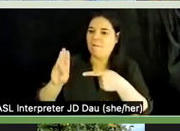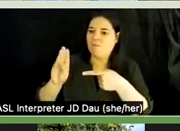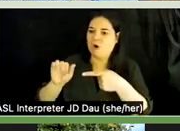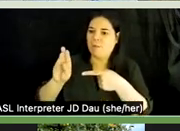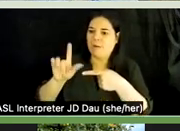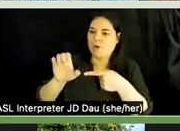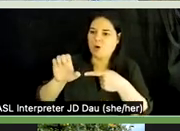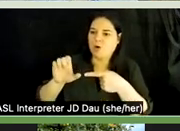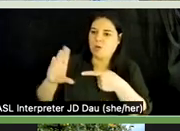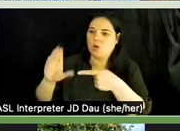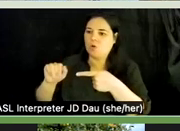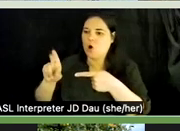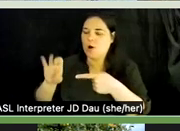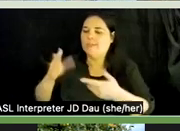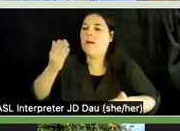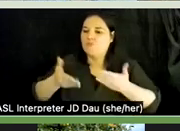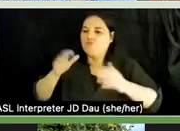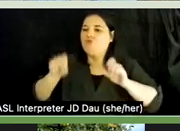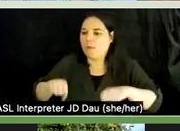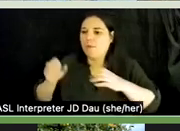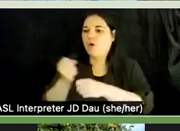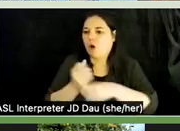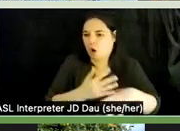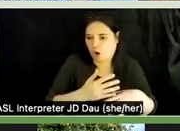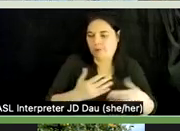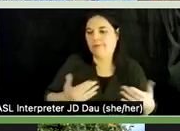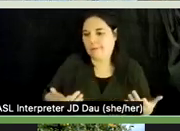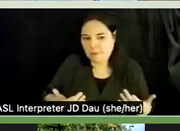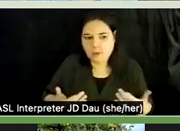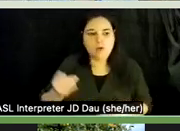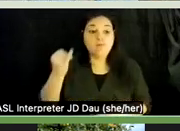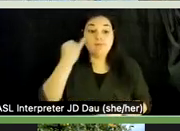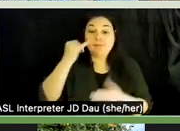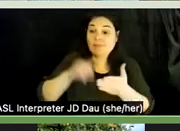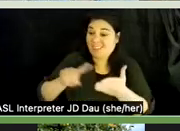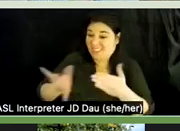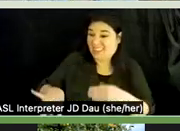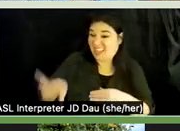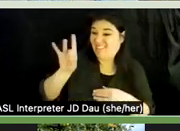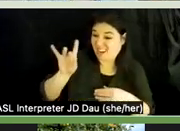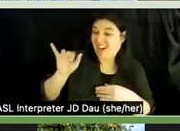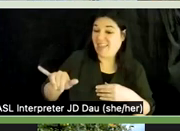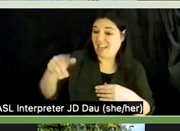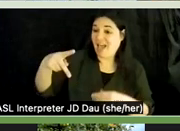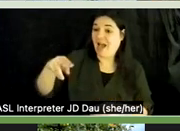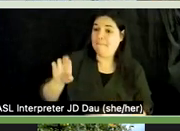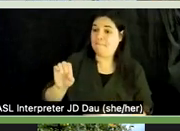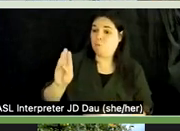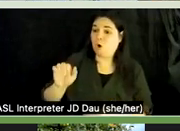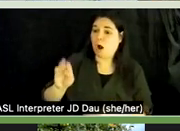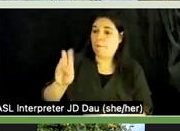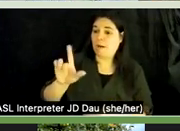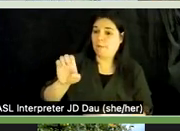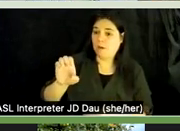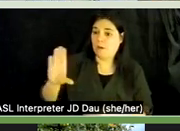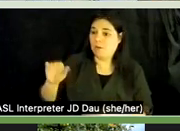So if the investigation concludes with a finding of probable cause, then